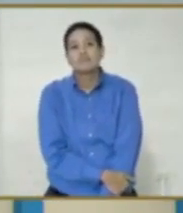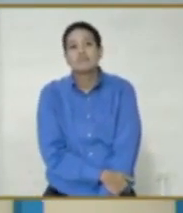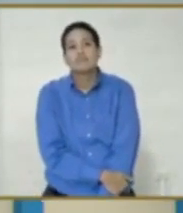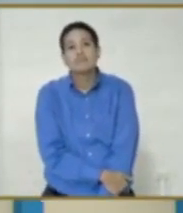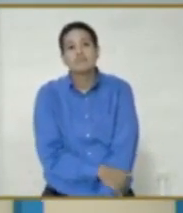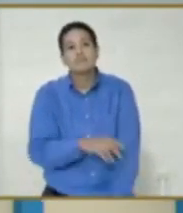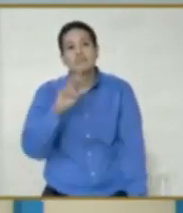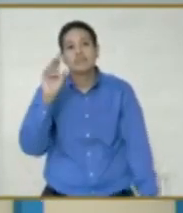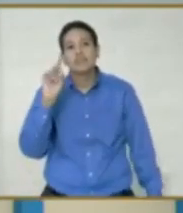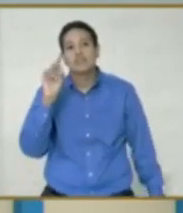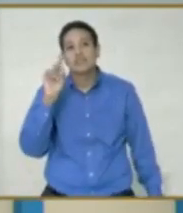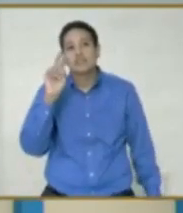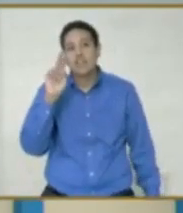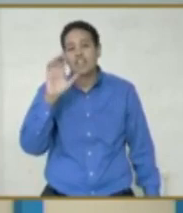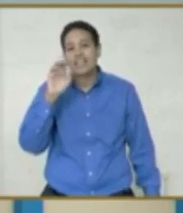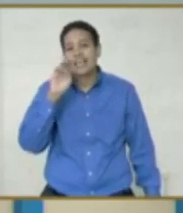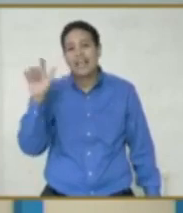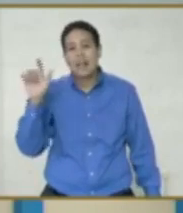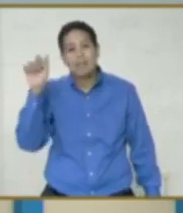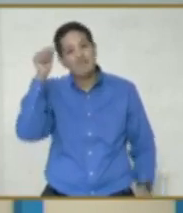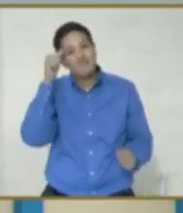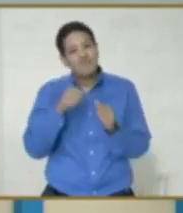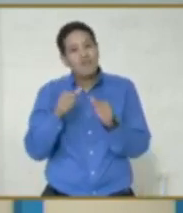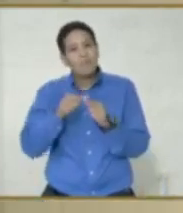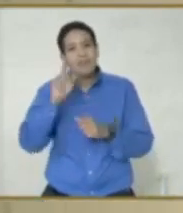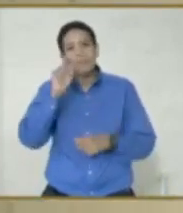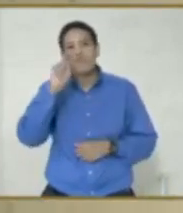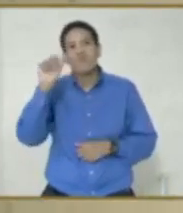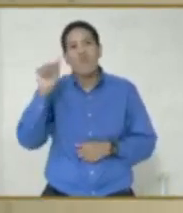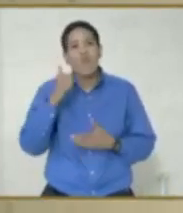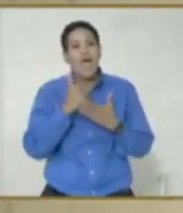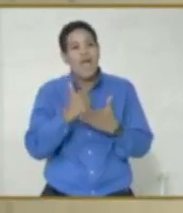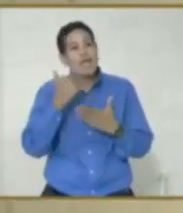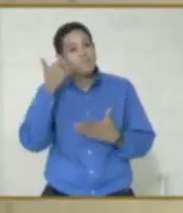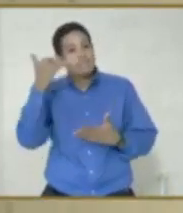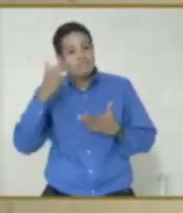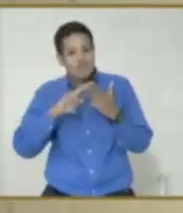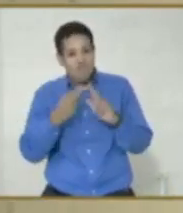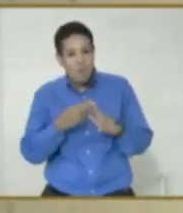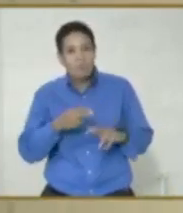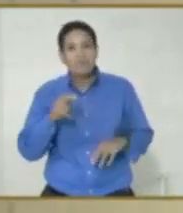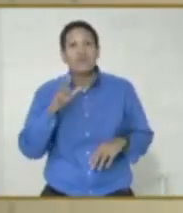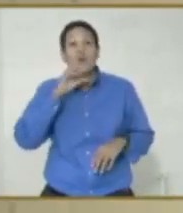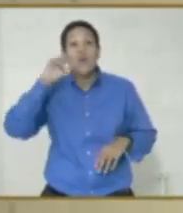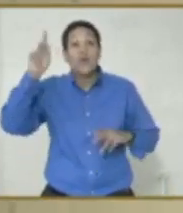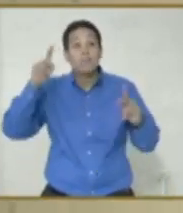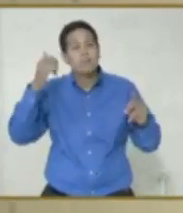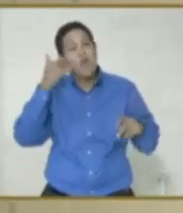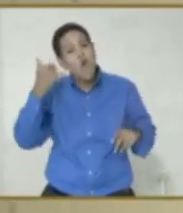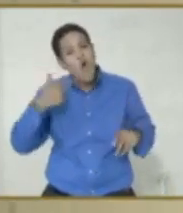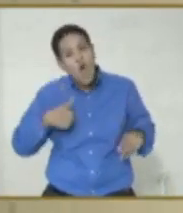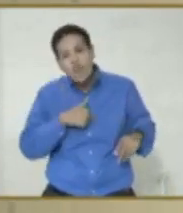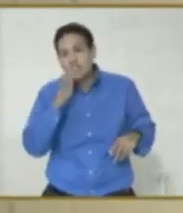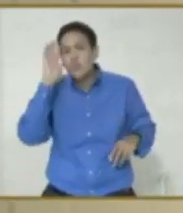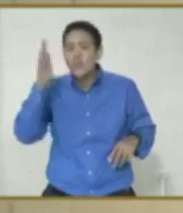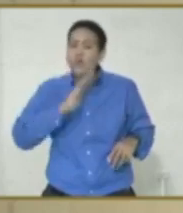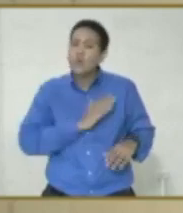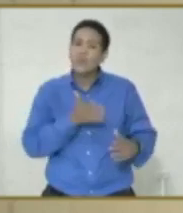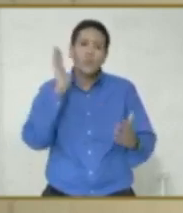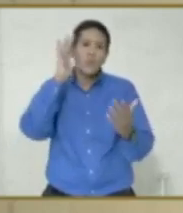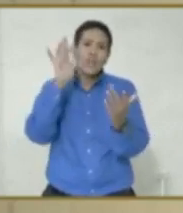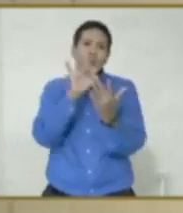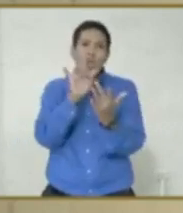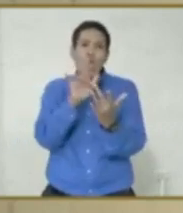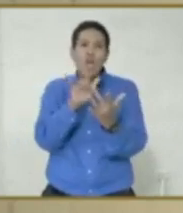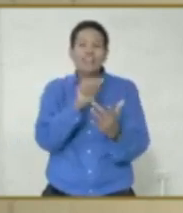Just to say that, please remember the Rona helpline. Senior citizens at home, you have avenues that you can call us. We will be in touch. And to the staff